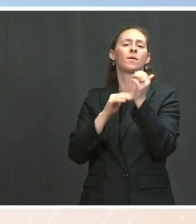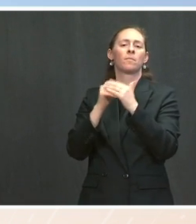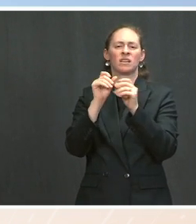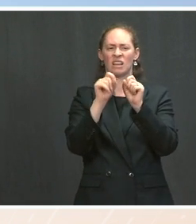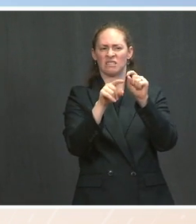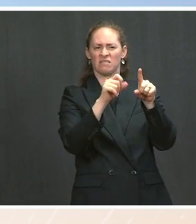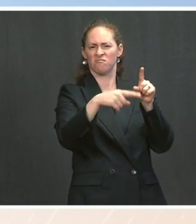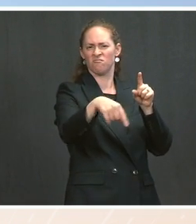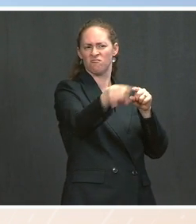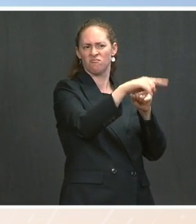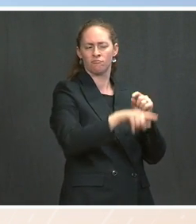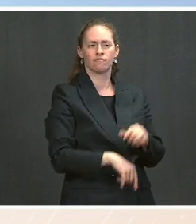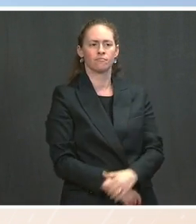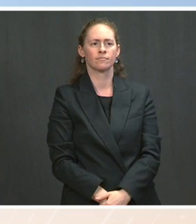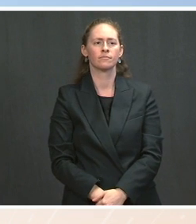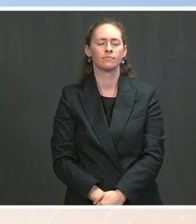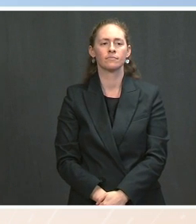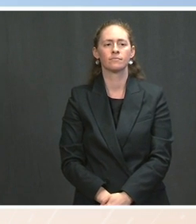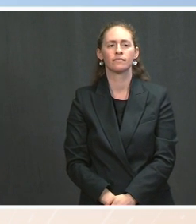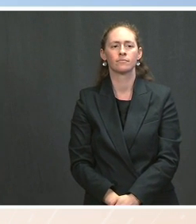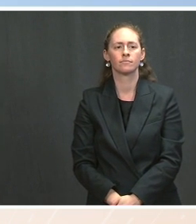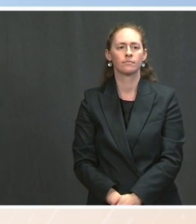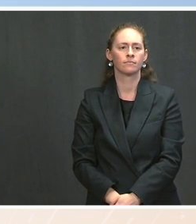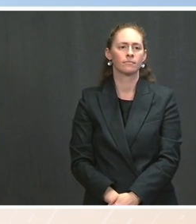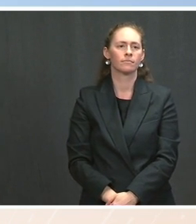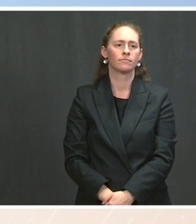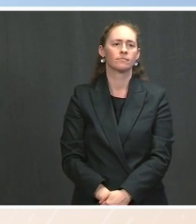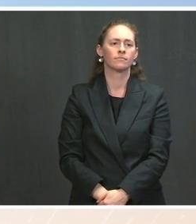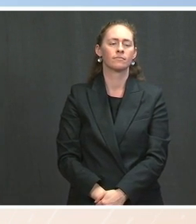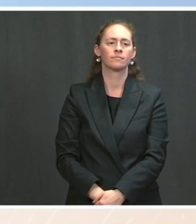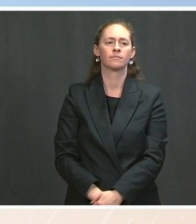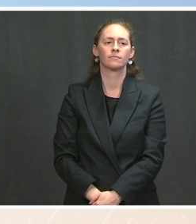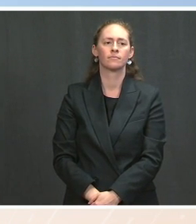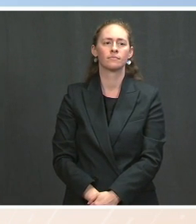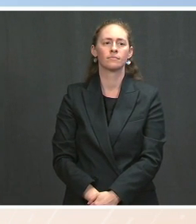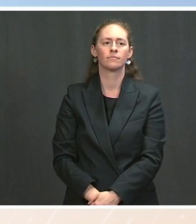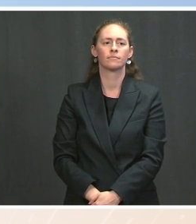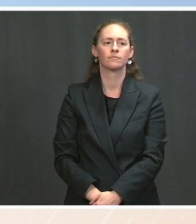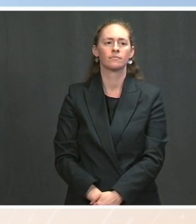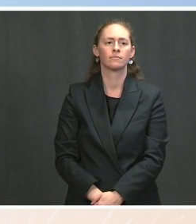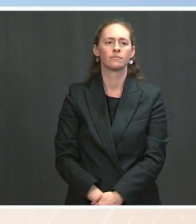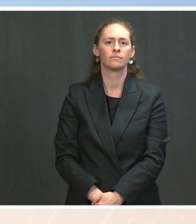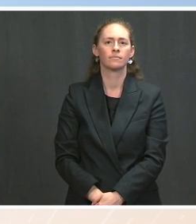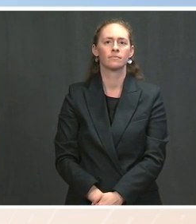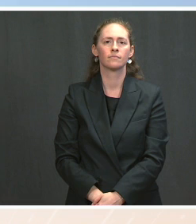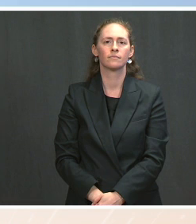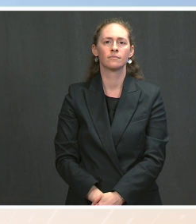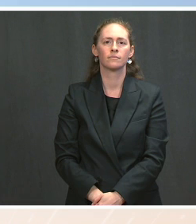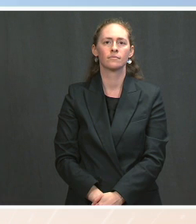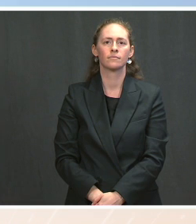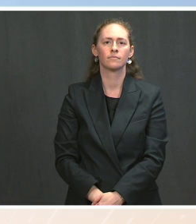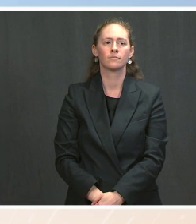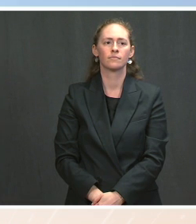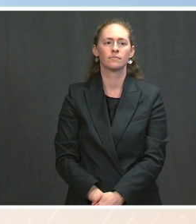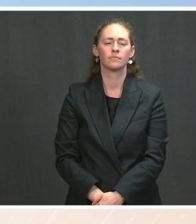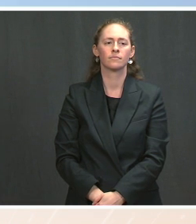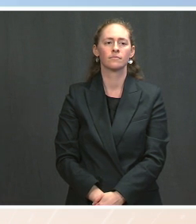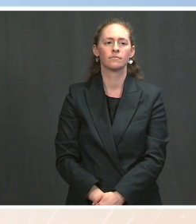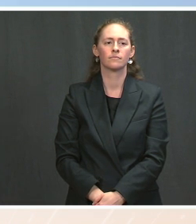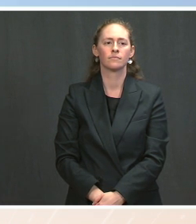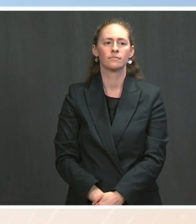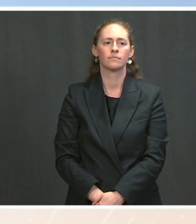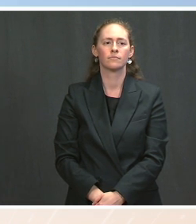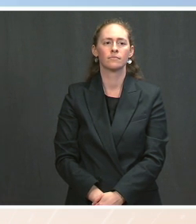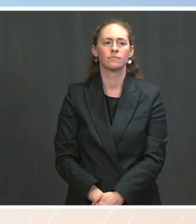Agriculture today published the first notices of the funding available. Mm-hmm. And so for black farmers who've been